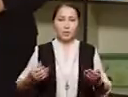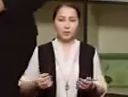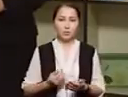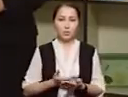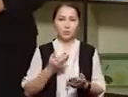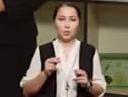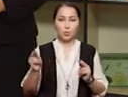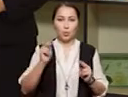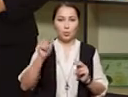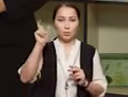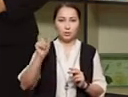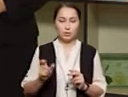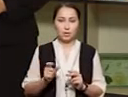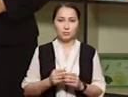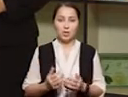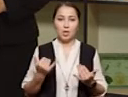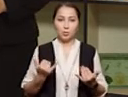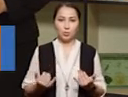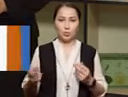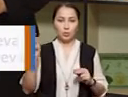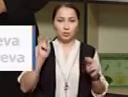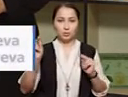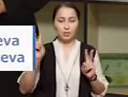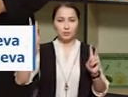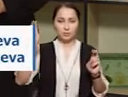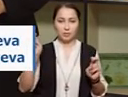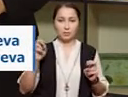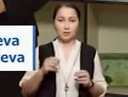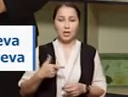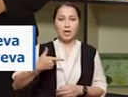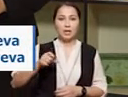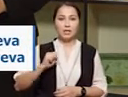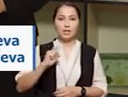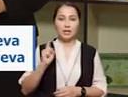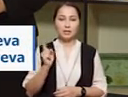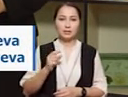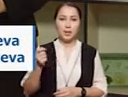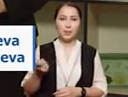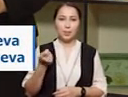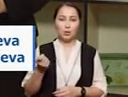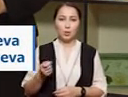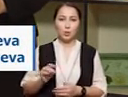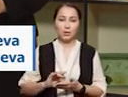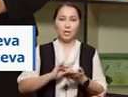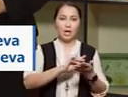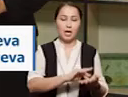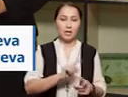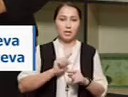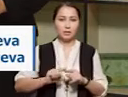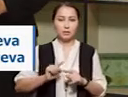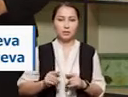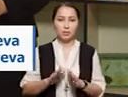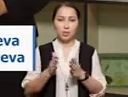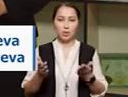Assalomu alaykum aziz o'quvchilar. Bugungi darsimizning mavzusi gaz molekulalarining harakat tezligi.